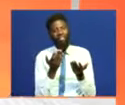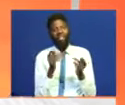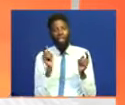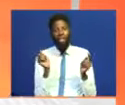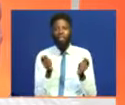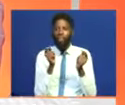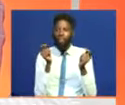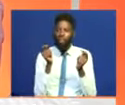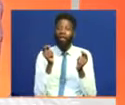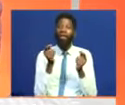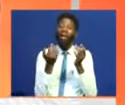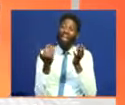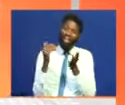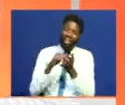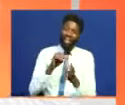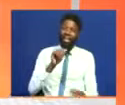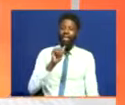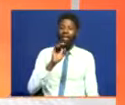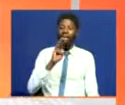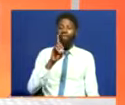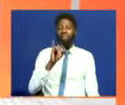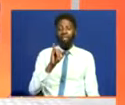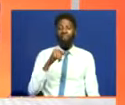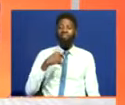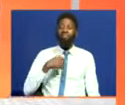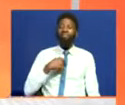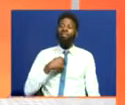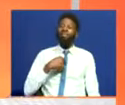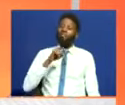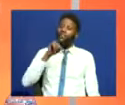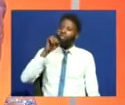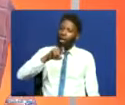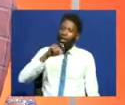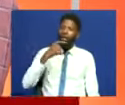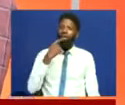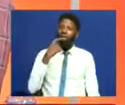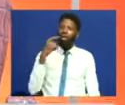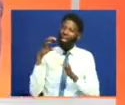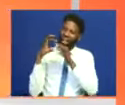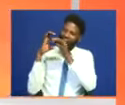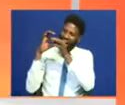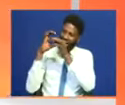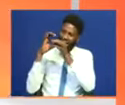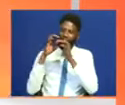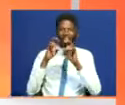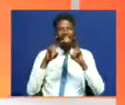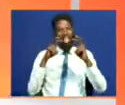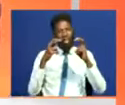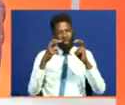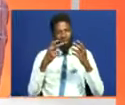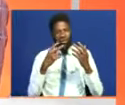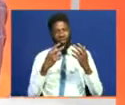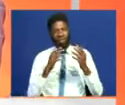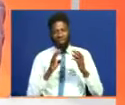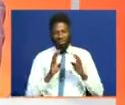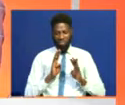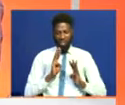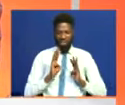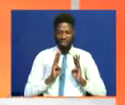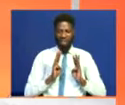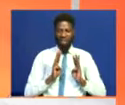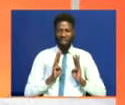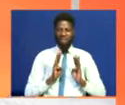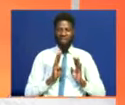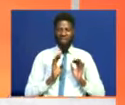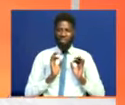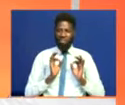Abdi. Allow me to say finally, the cultural issues okay, that we are moving away from, the moral issues we are moving away from, okay. You know.